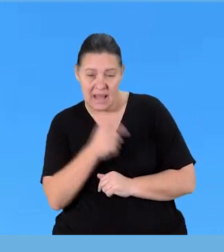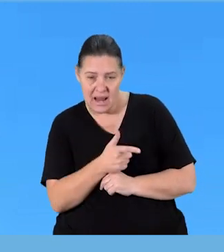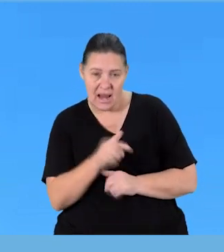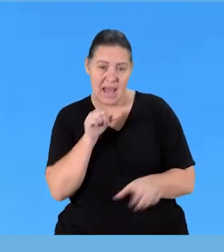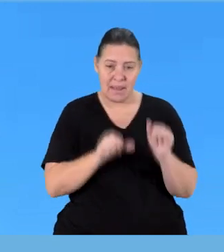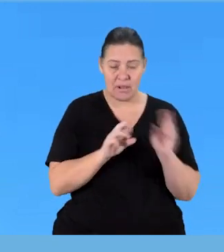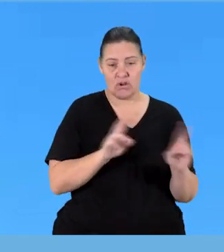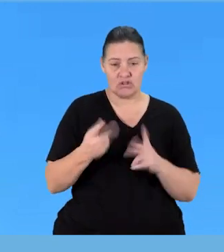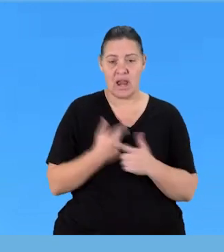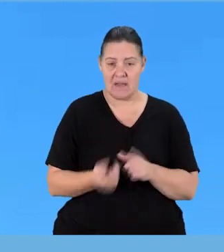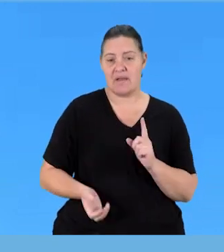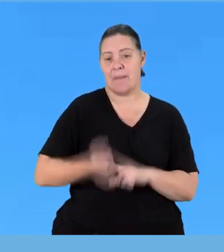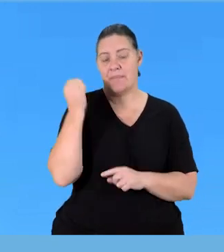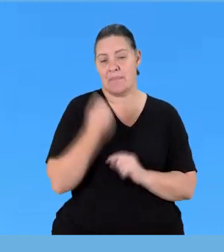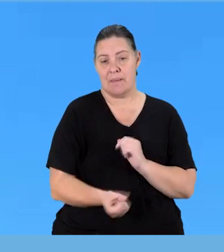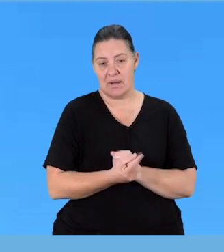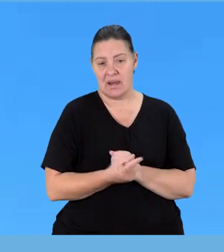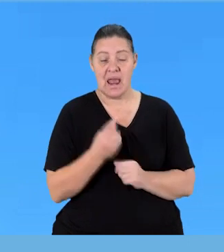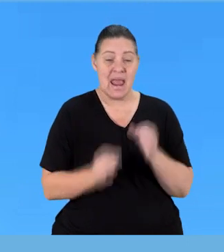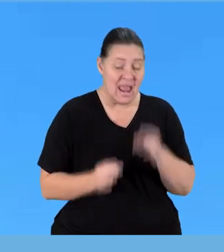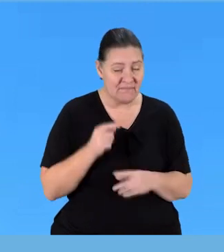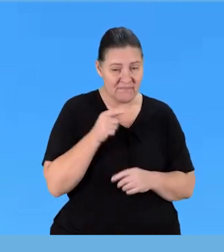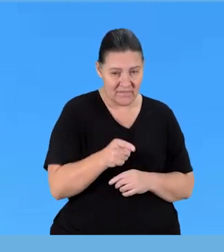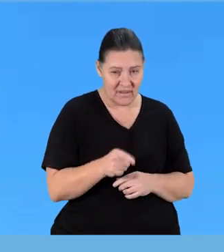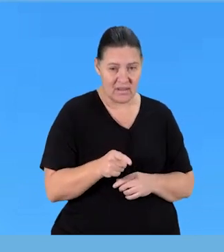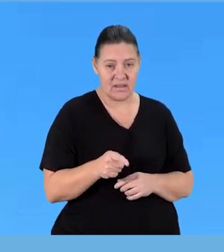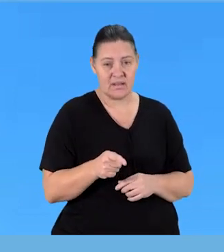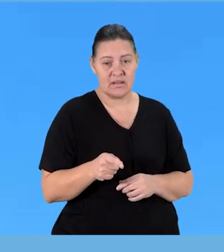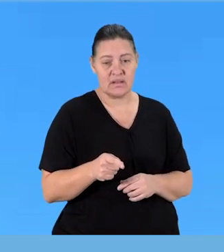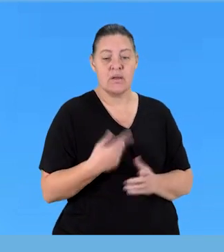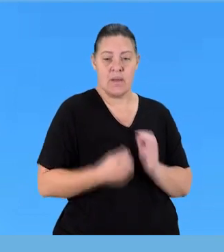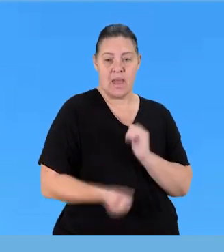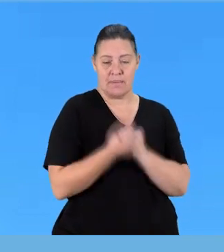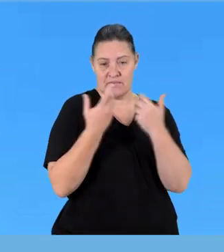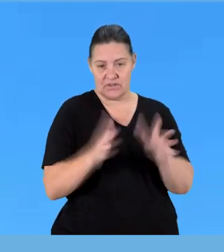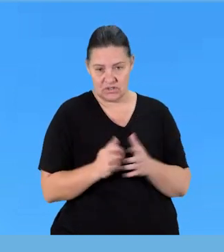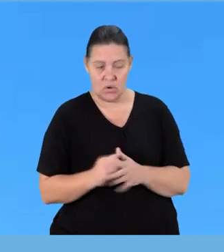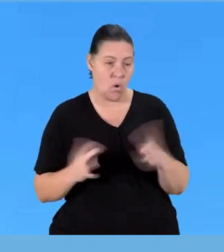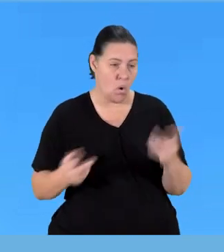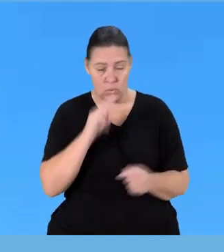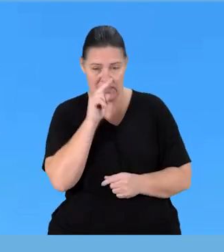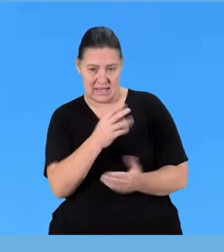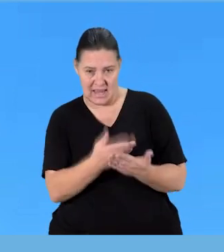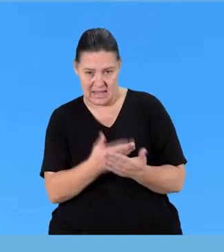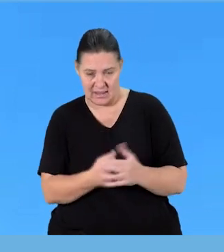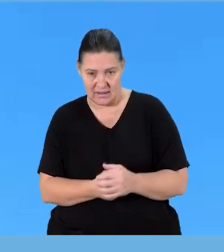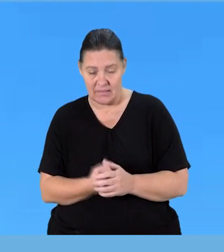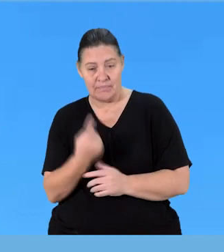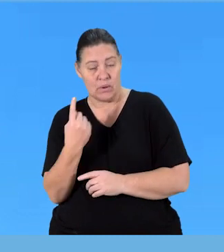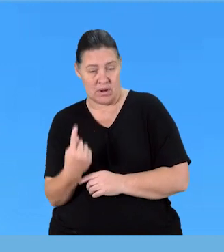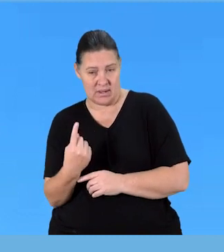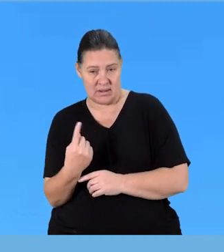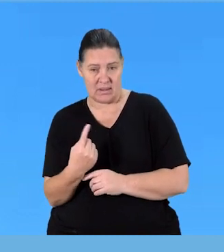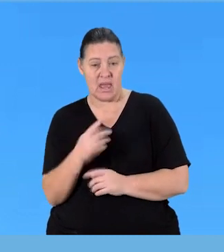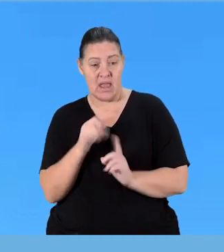can tell that a chemical reaction has taken place if one of this has happened, or you can see it.